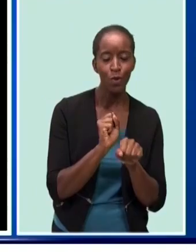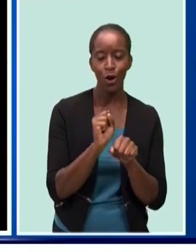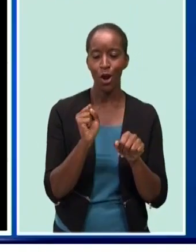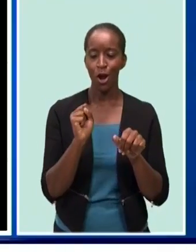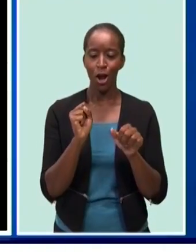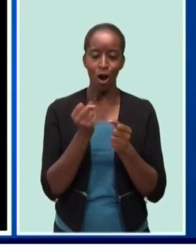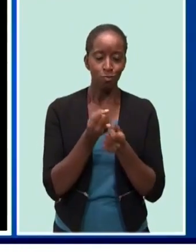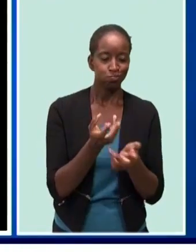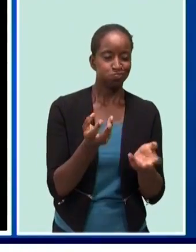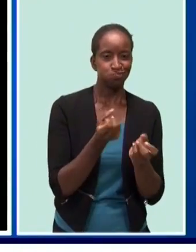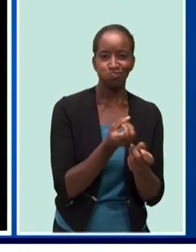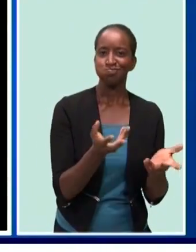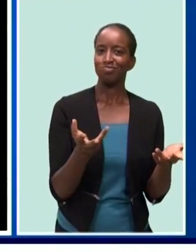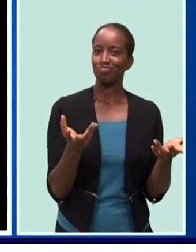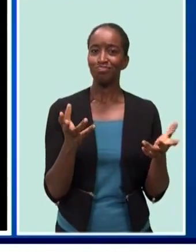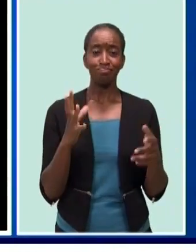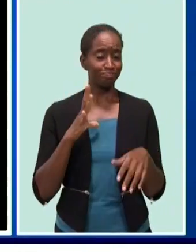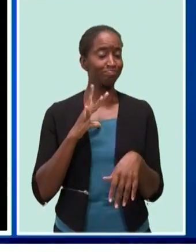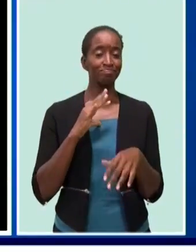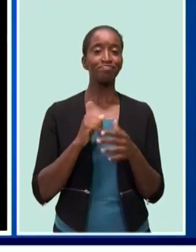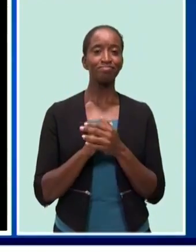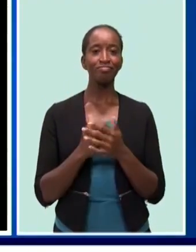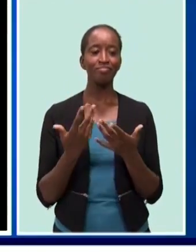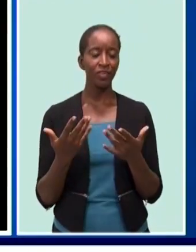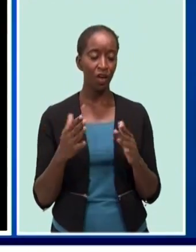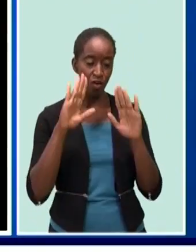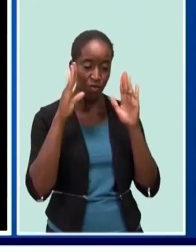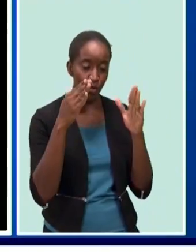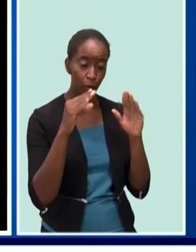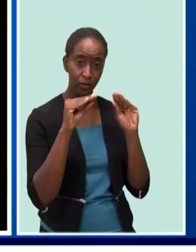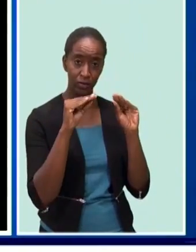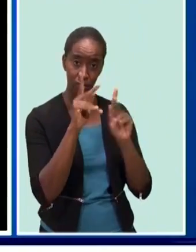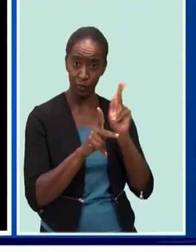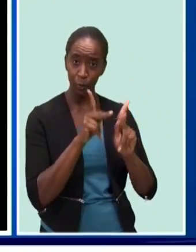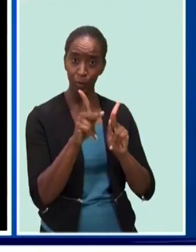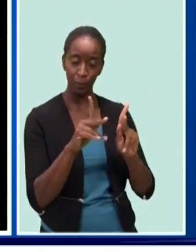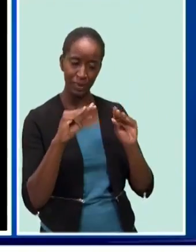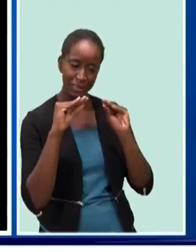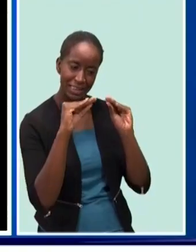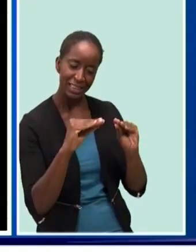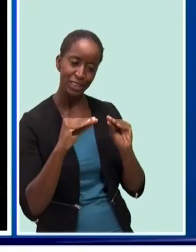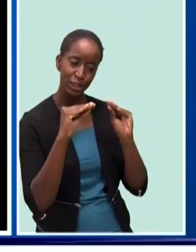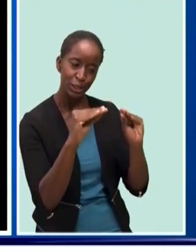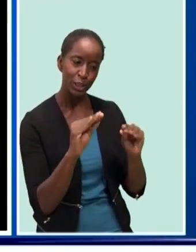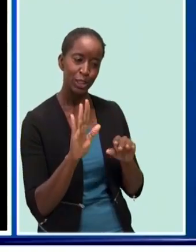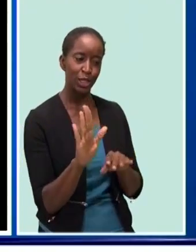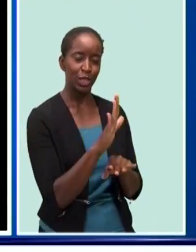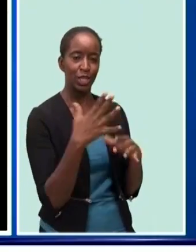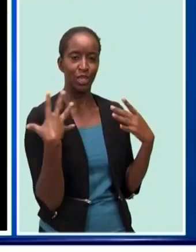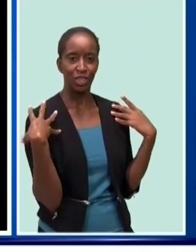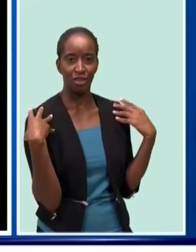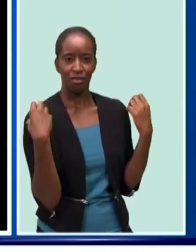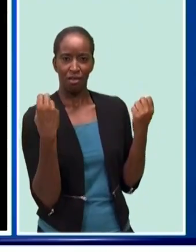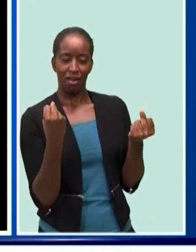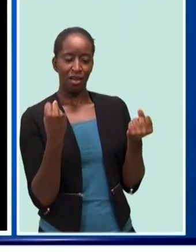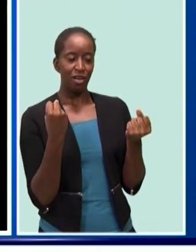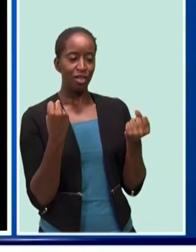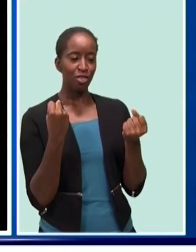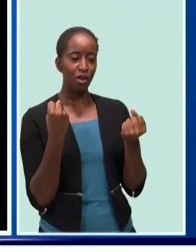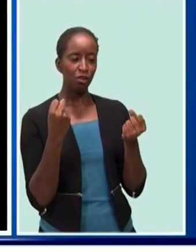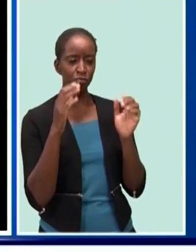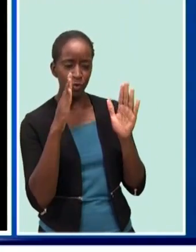budget. There are some really nice things in there about technology and productivity, and especially this